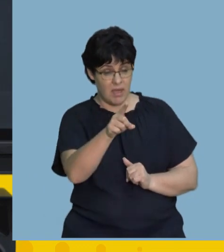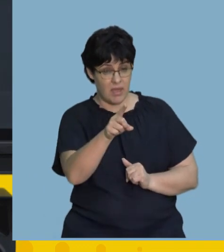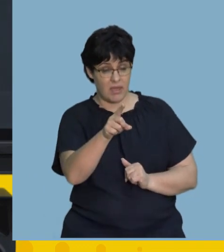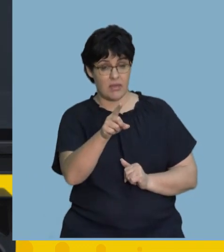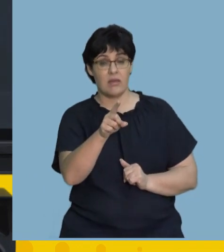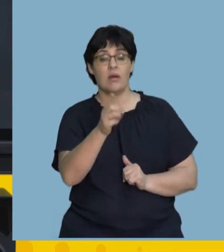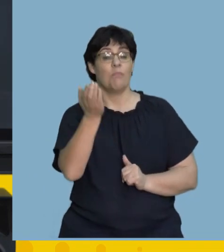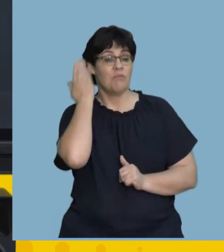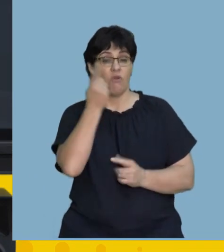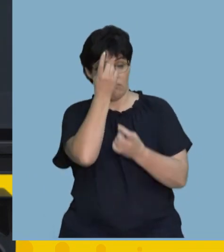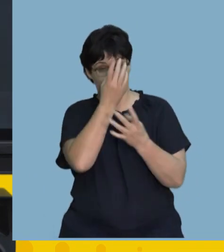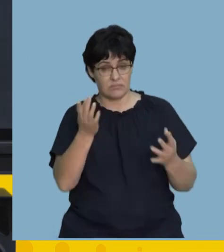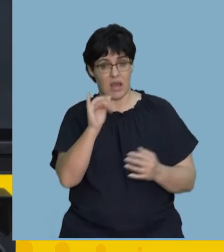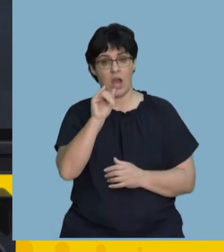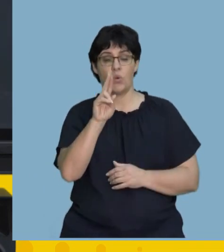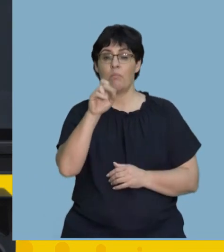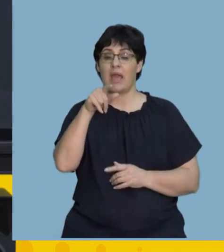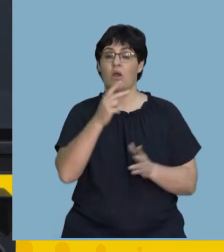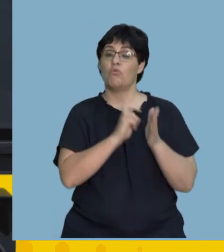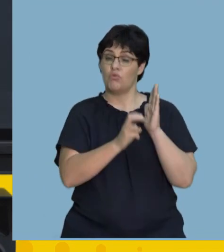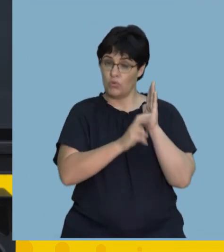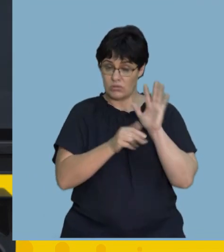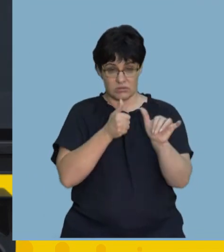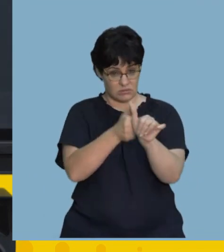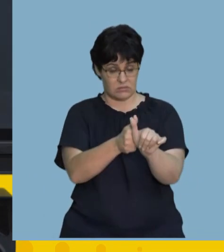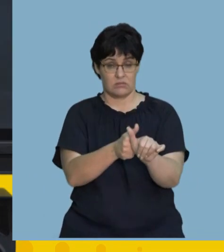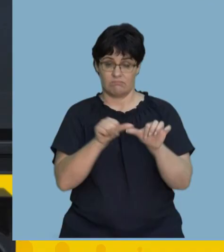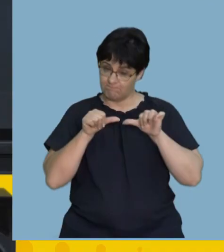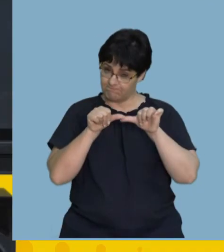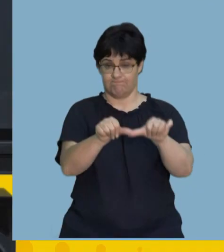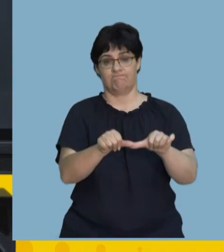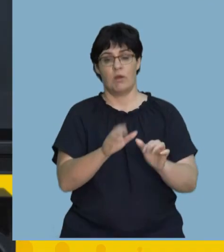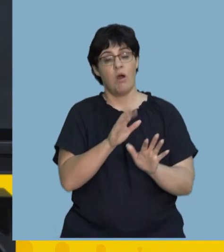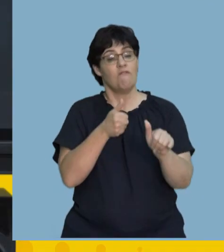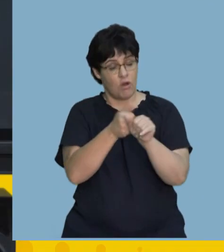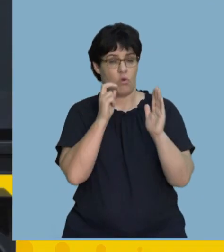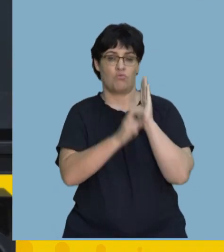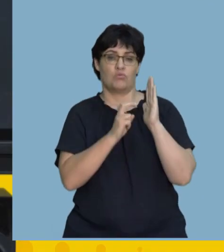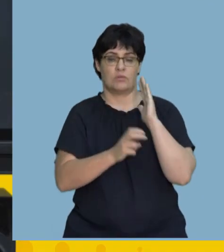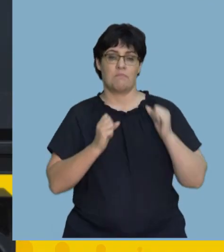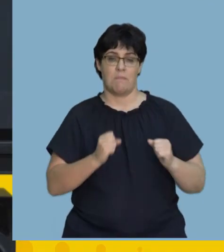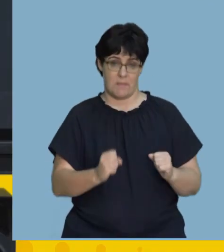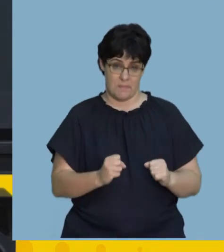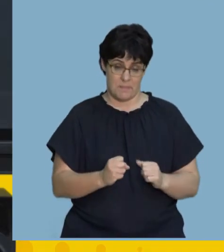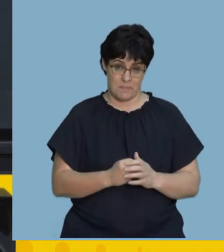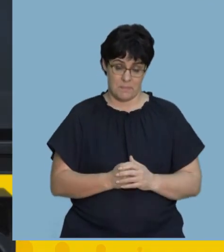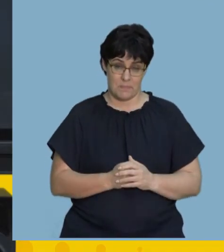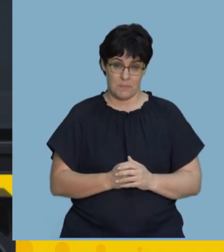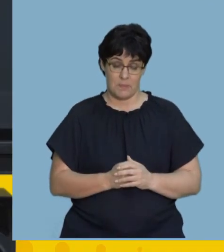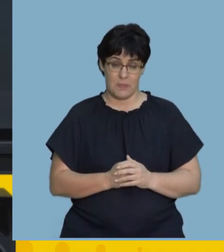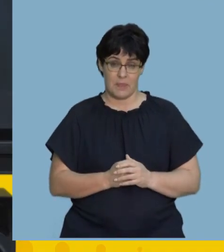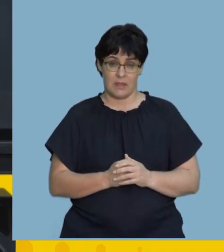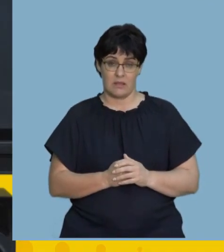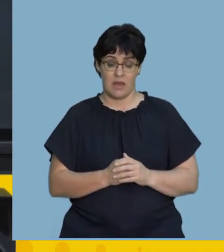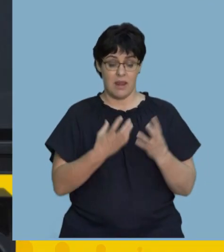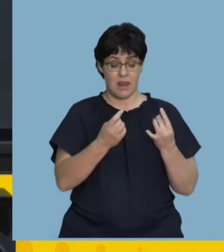the IUPAC rules must be used consistently. Make sure that you follow the rules, to the letter. And between a number